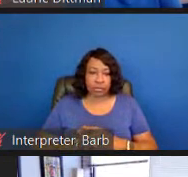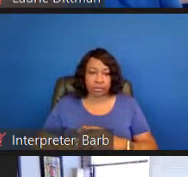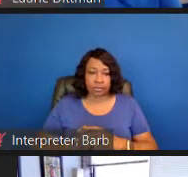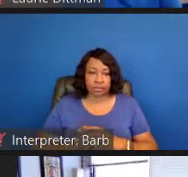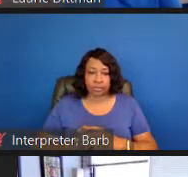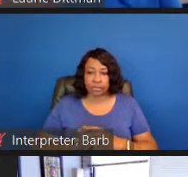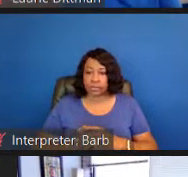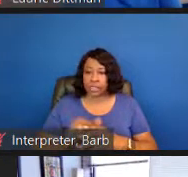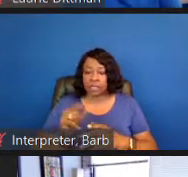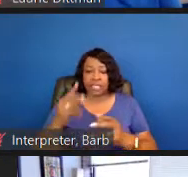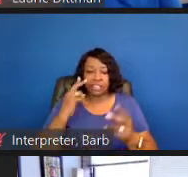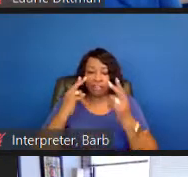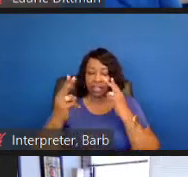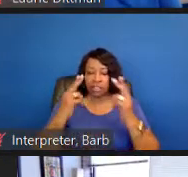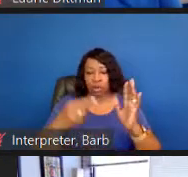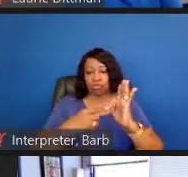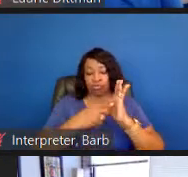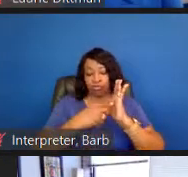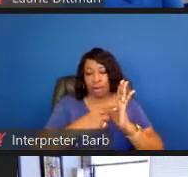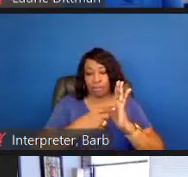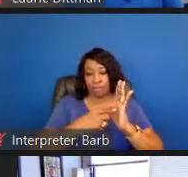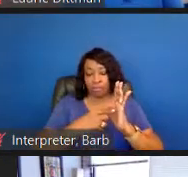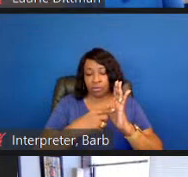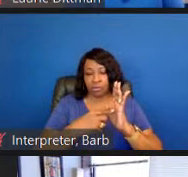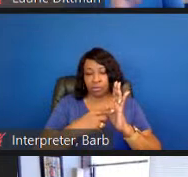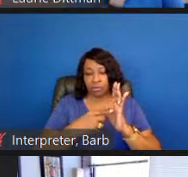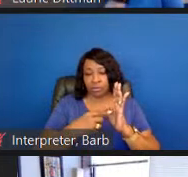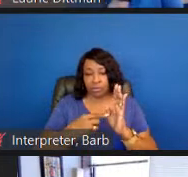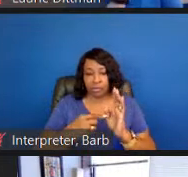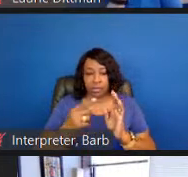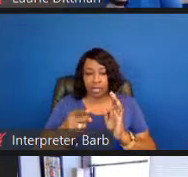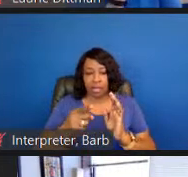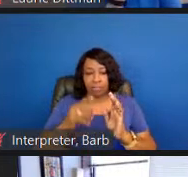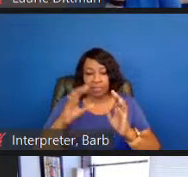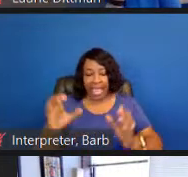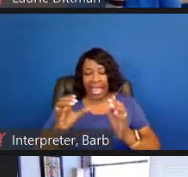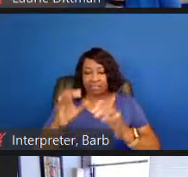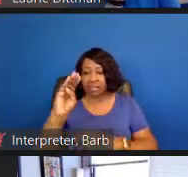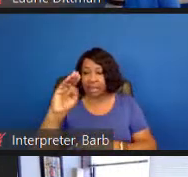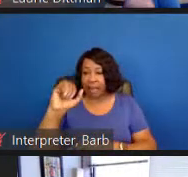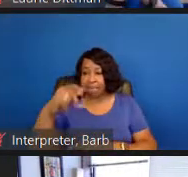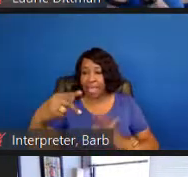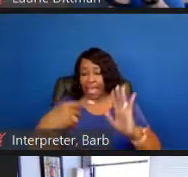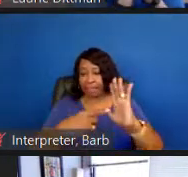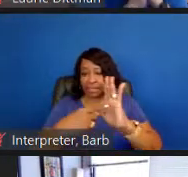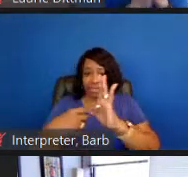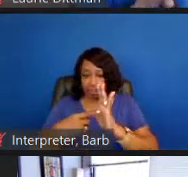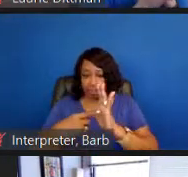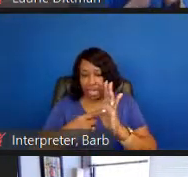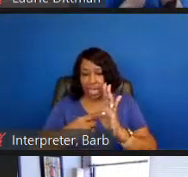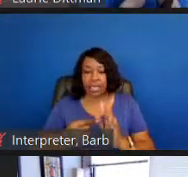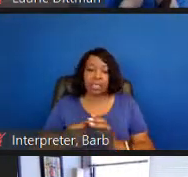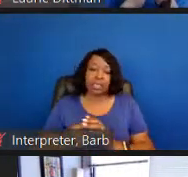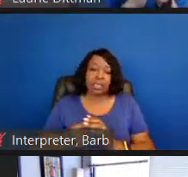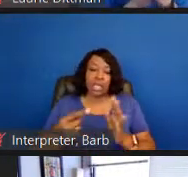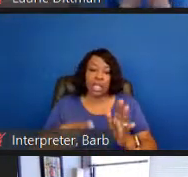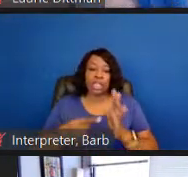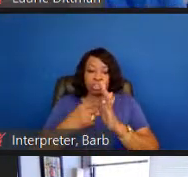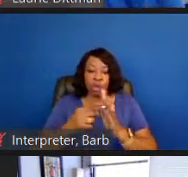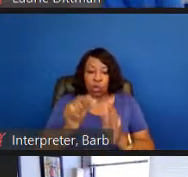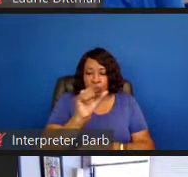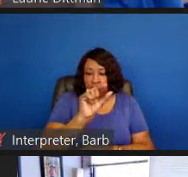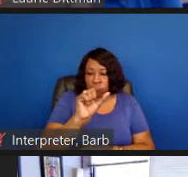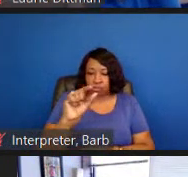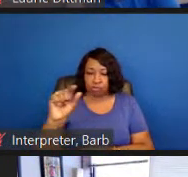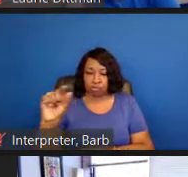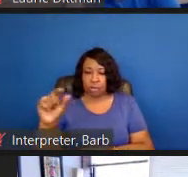This is a visual representation of the active map display. It shows basically a strip, a